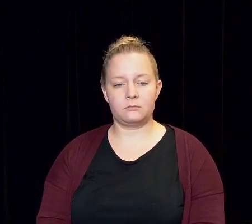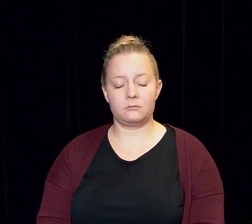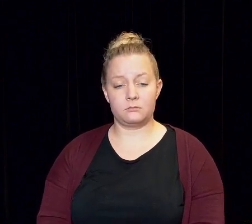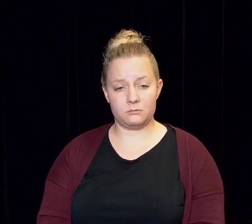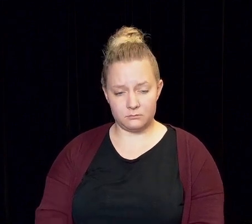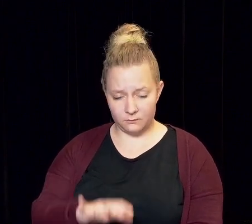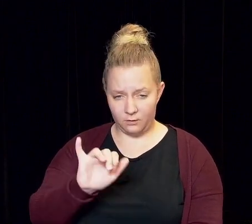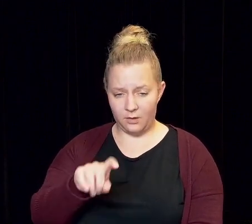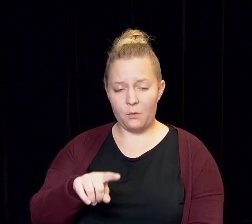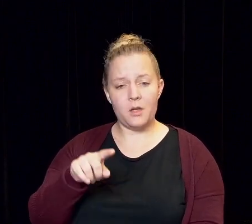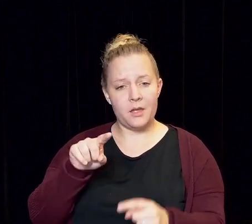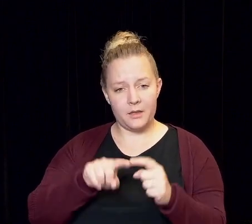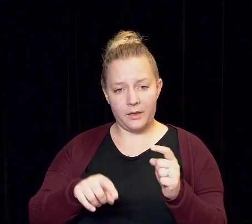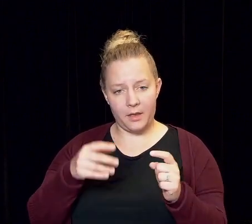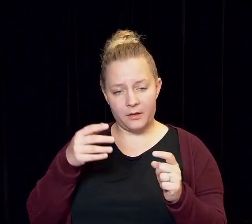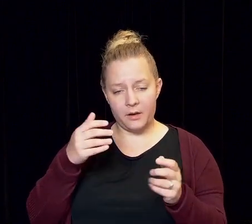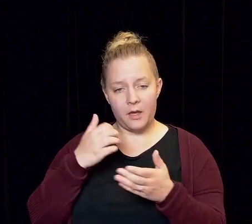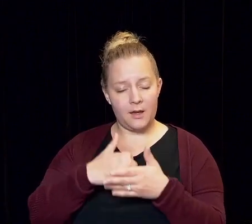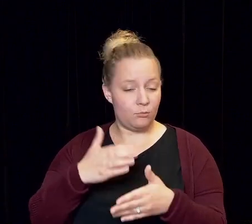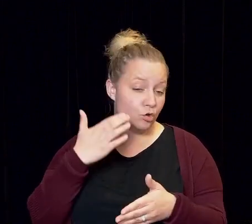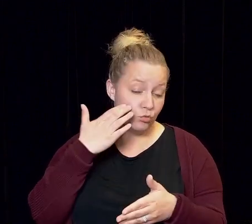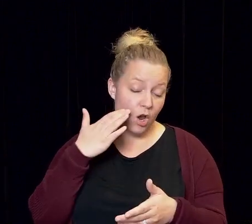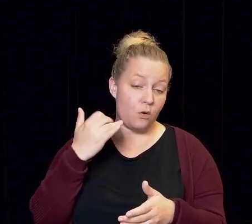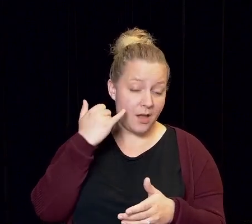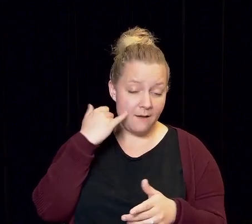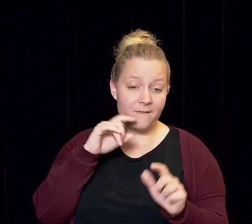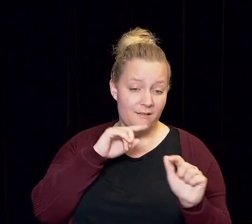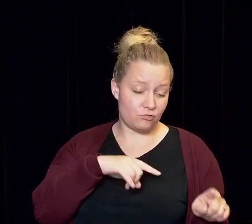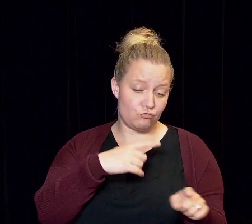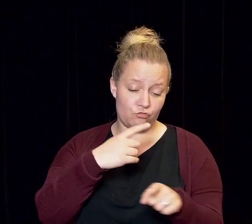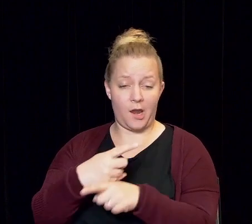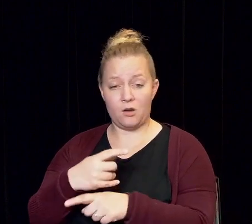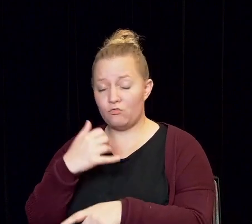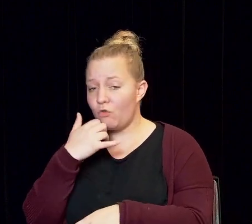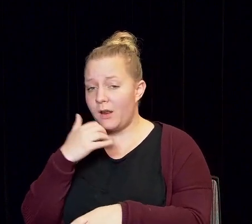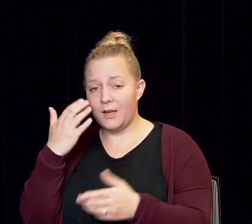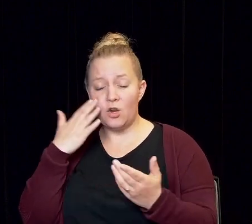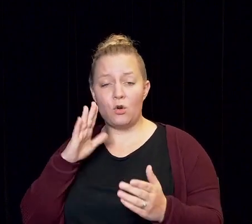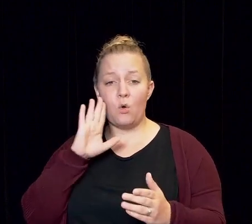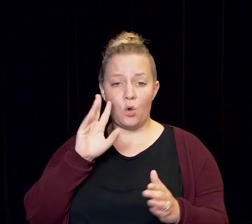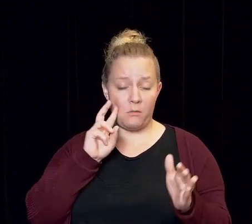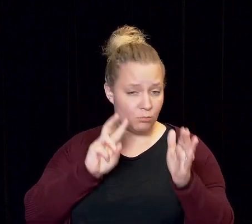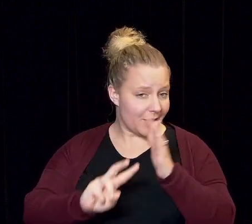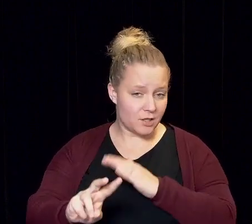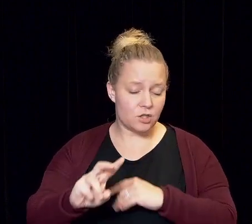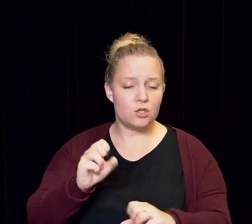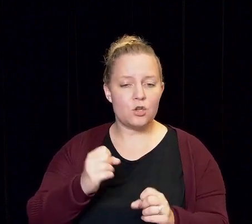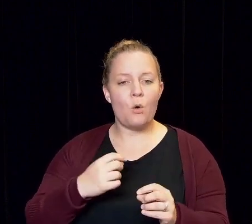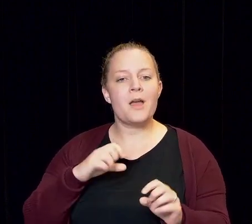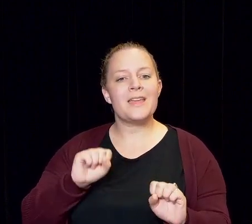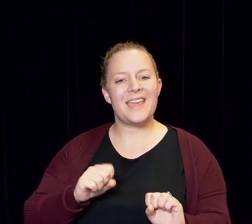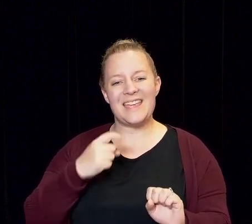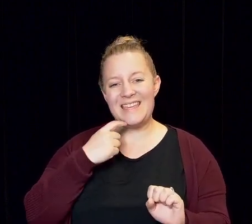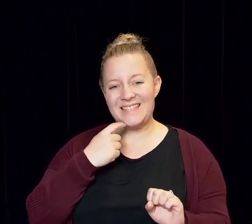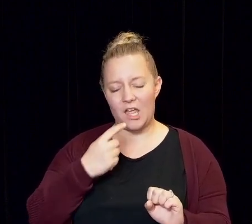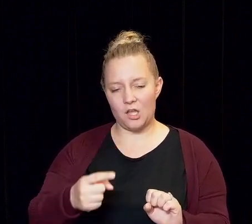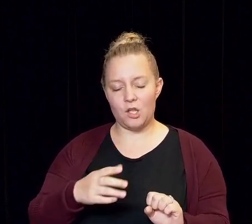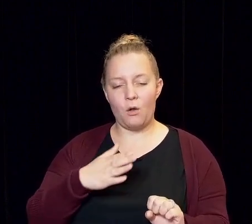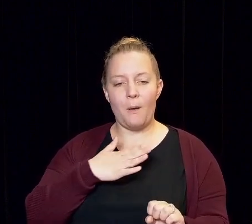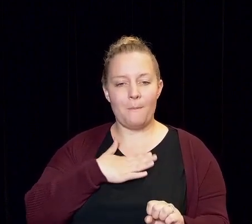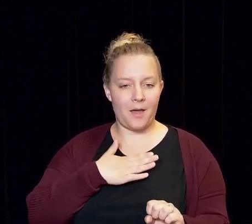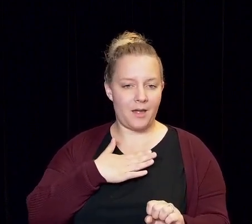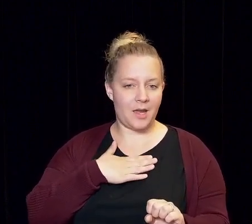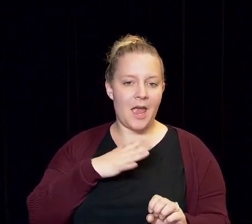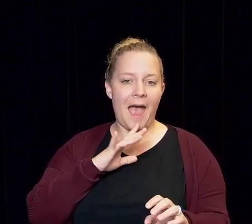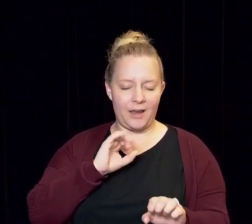On this one, I can't help you know whether your answer was right or wrong because I don't know what your prediction was. So I can give you the fact the